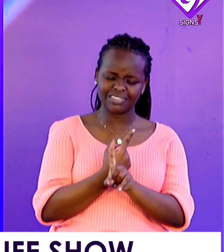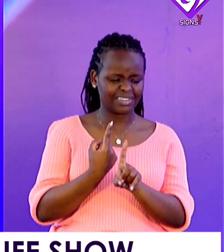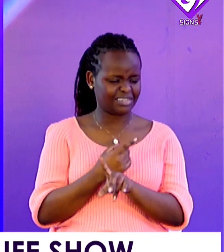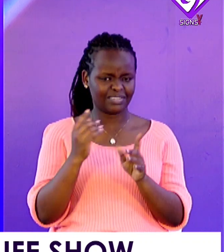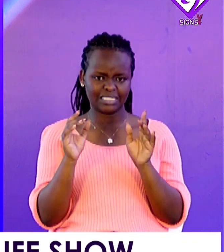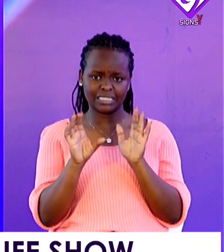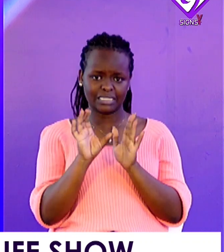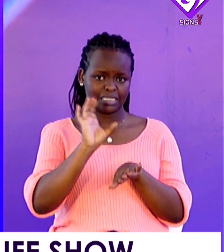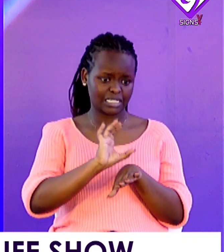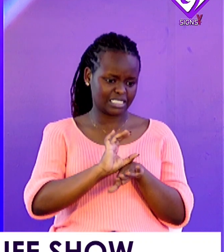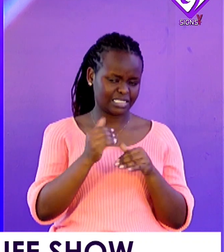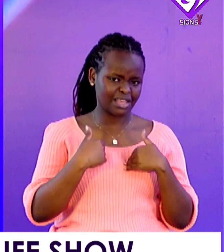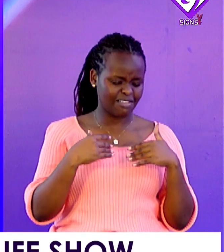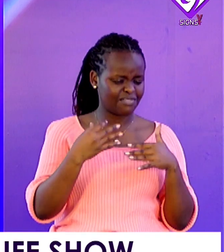fellowship.